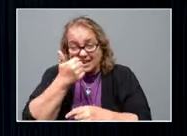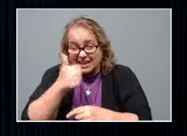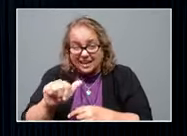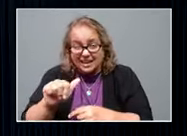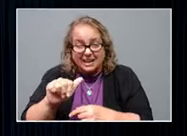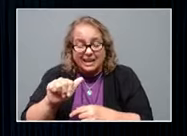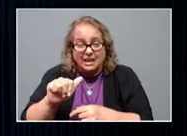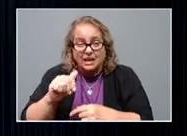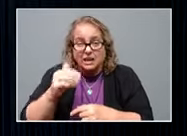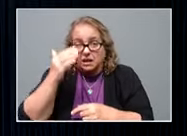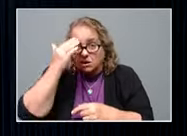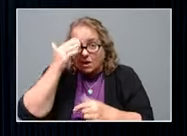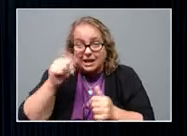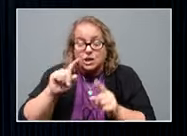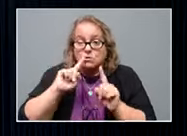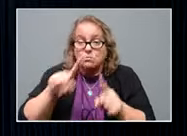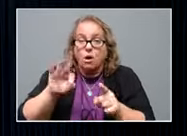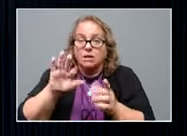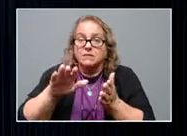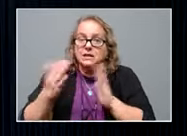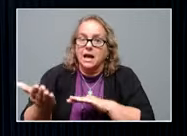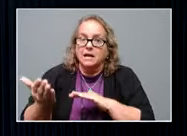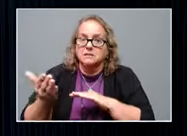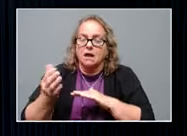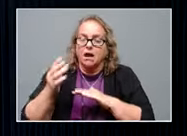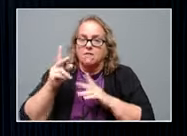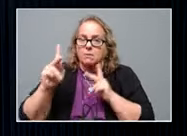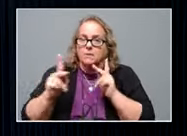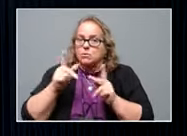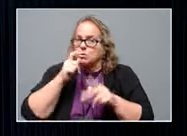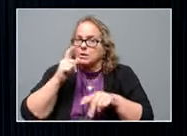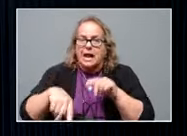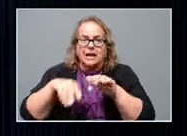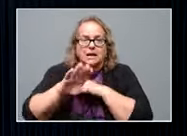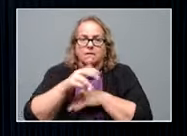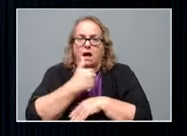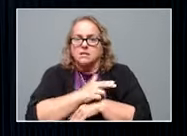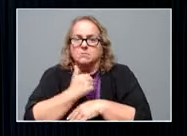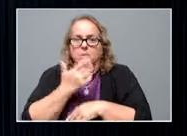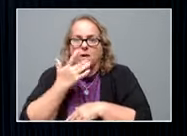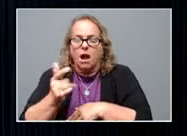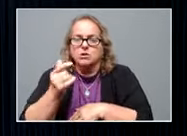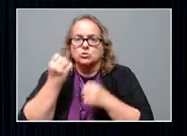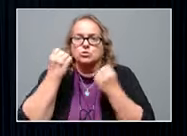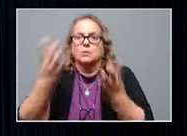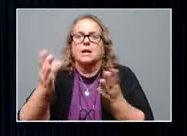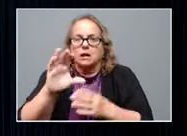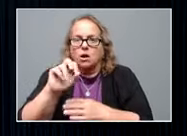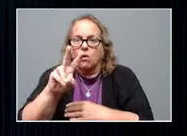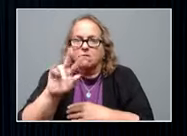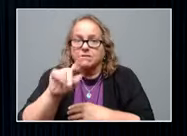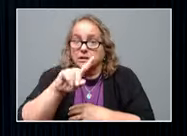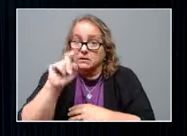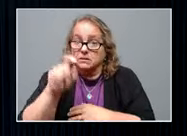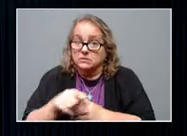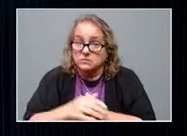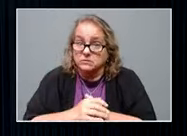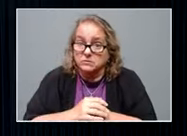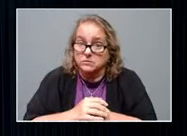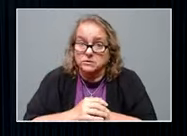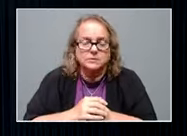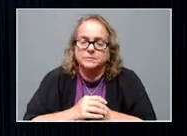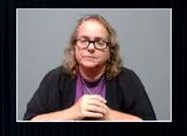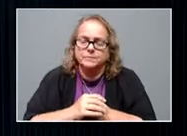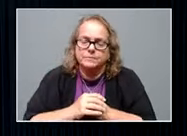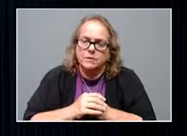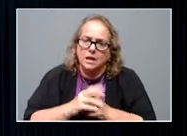not being able to access care? And is that something that you all are tracking or plan to track? So we have. I do not have reports